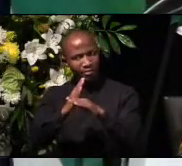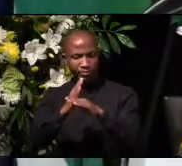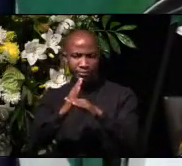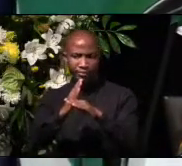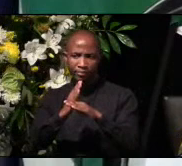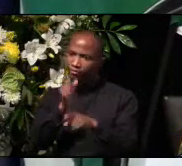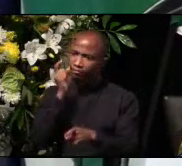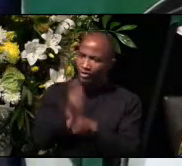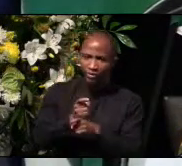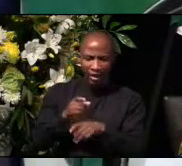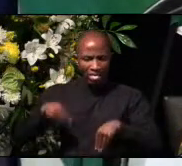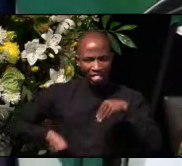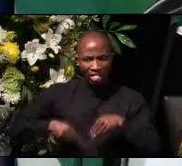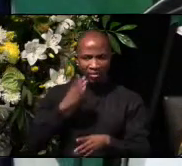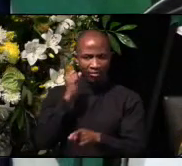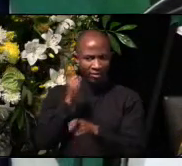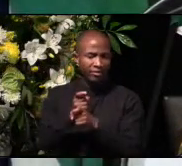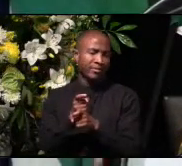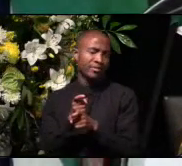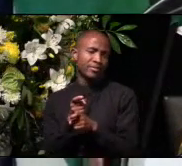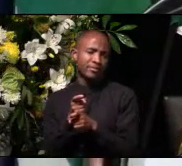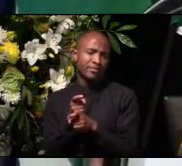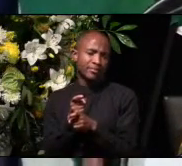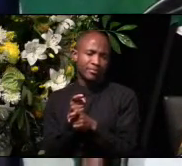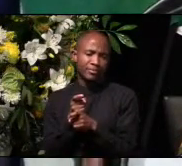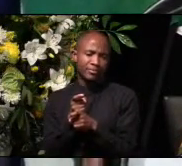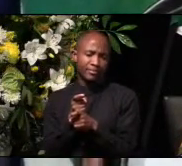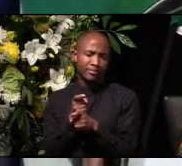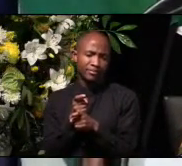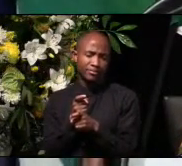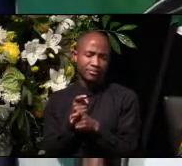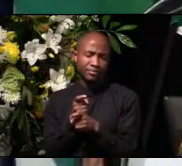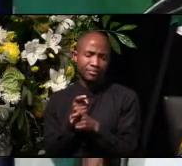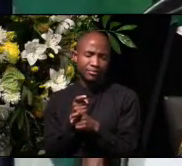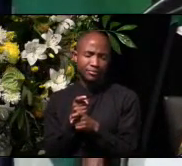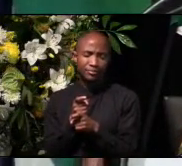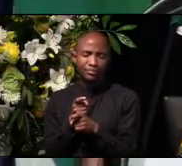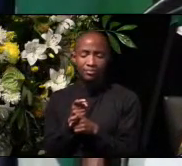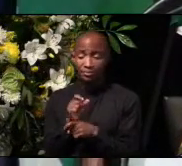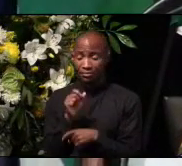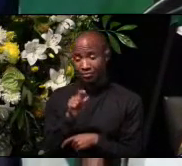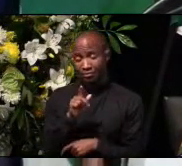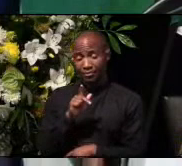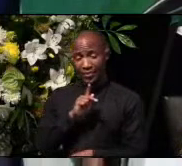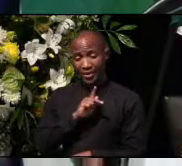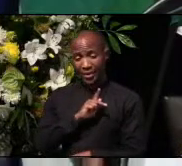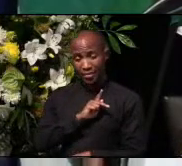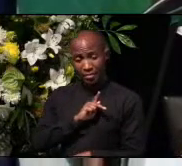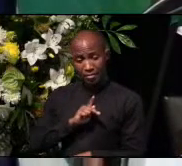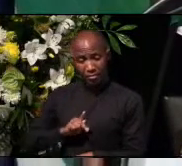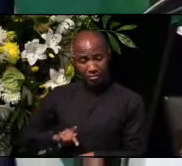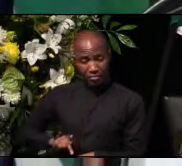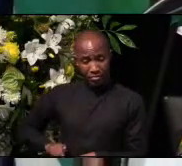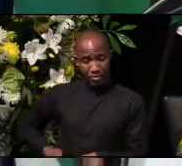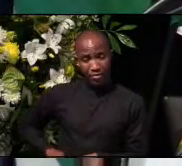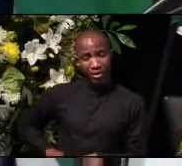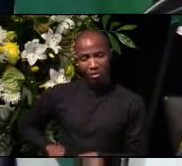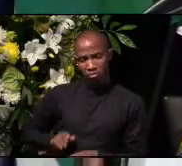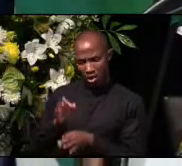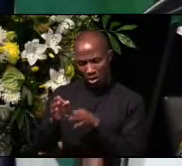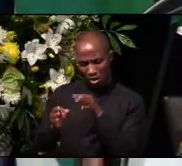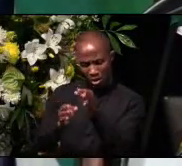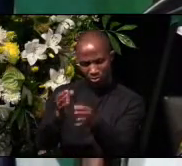the previous views are also pertinent that Moses Cortana remains were returned to this